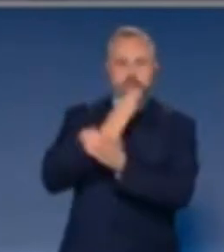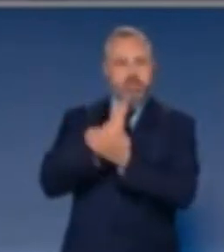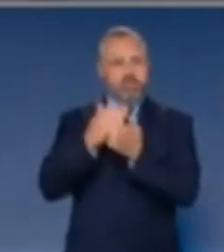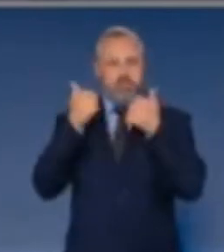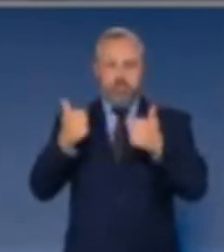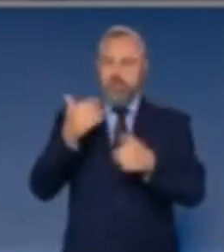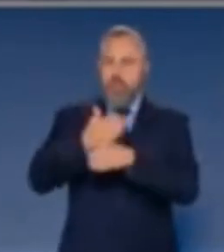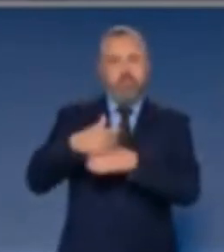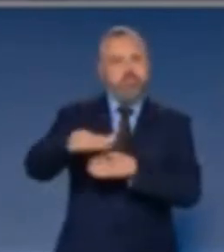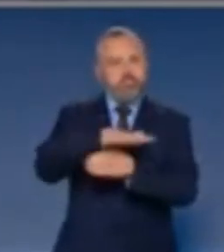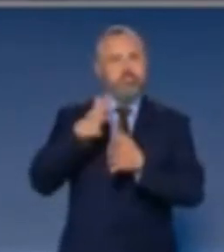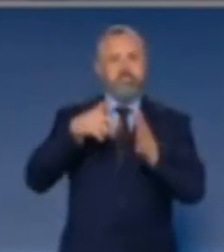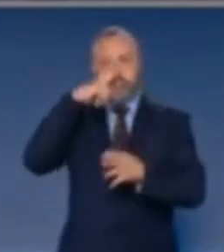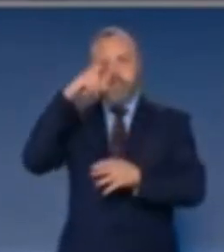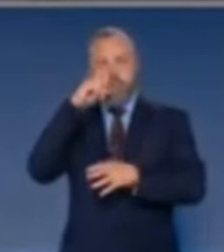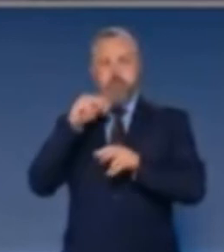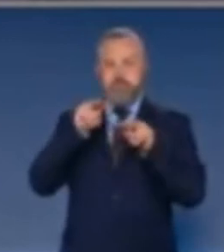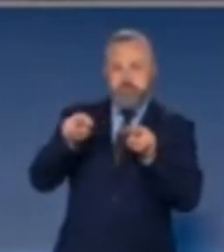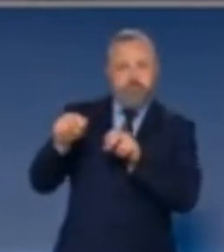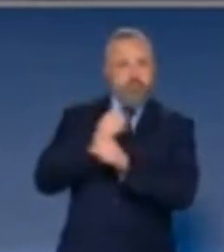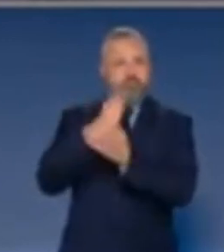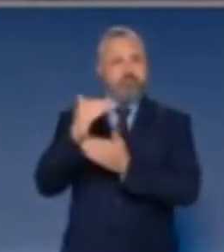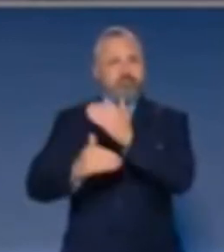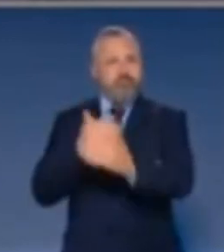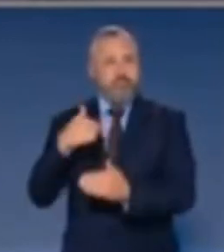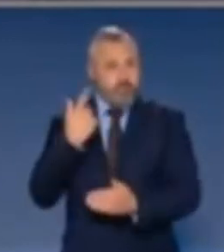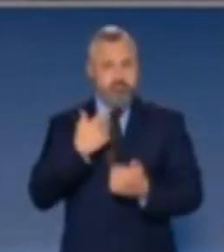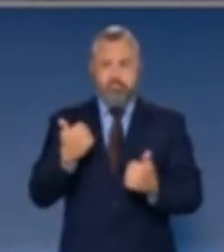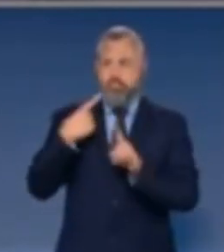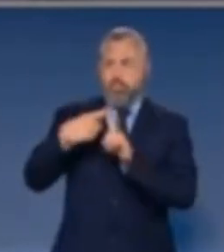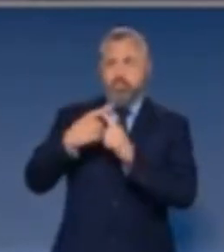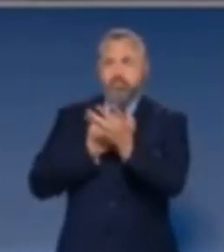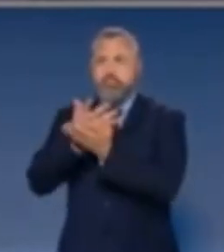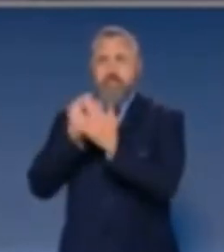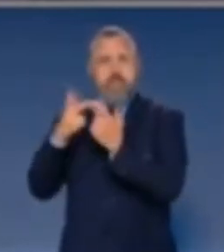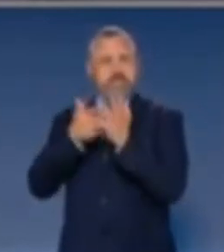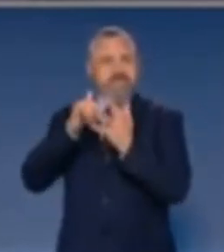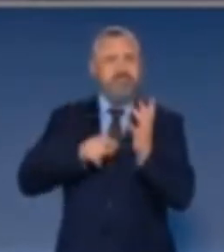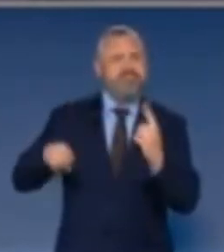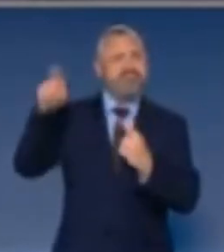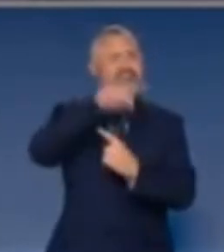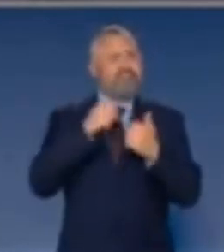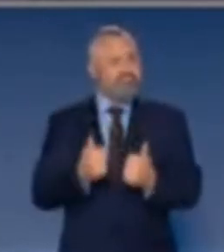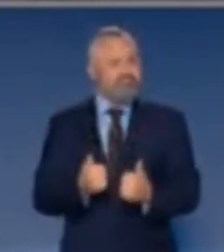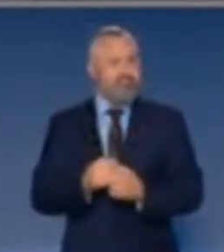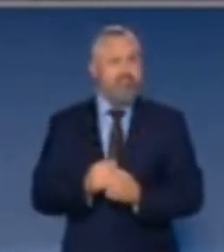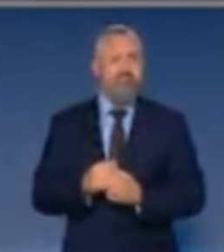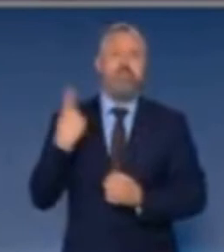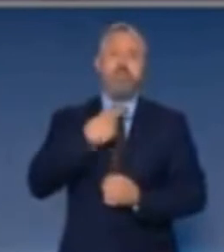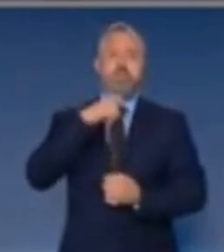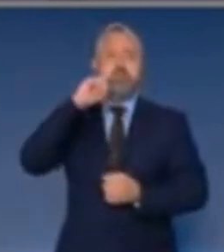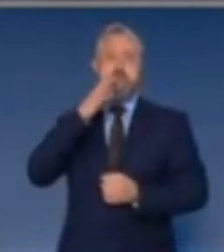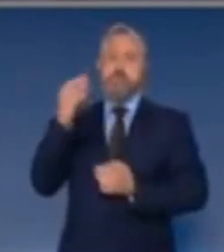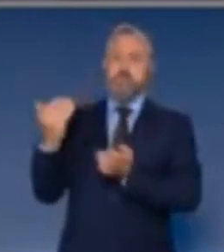in constructive engagement with states and territories. We are engaging additional clinical staff, an additional